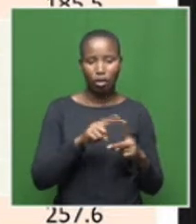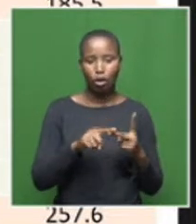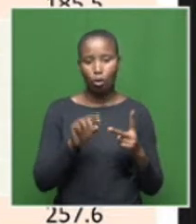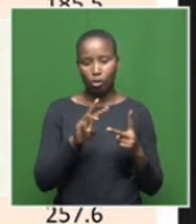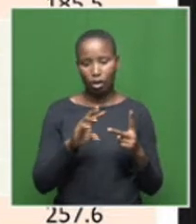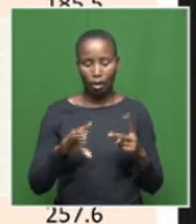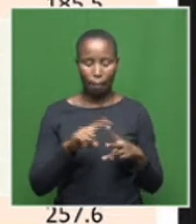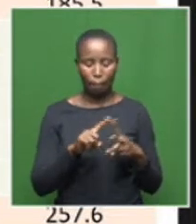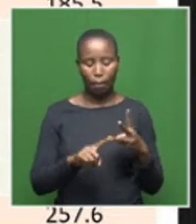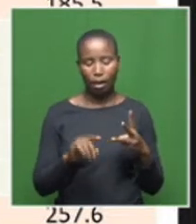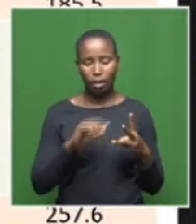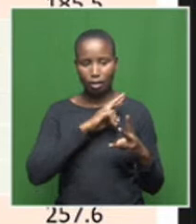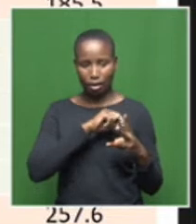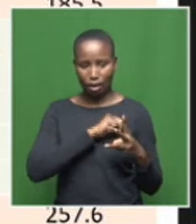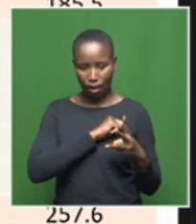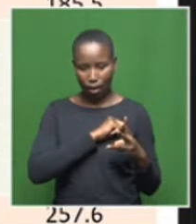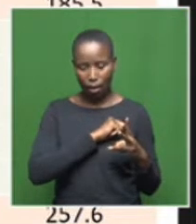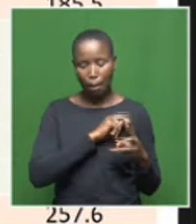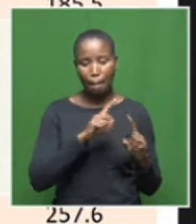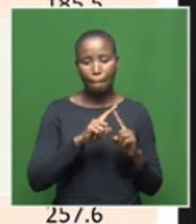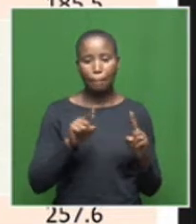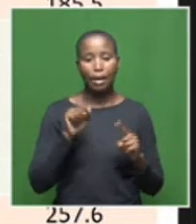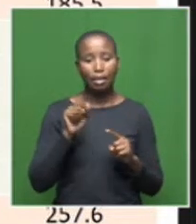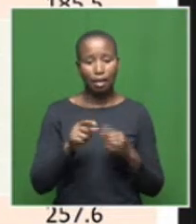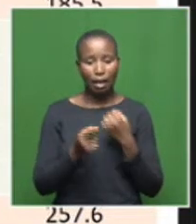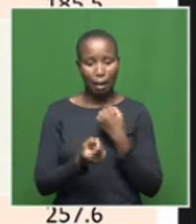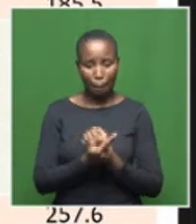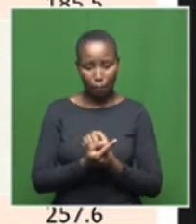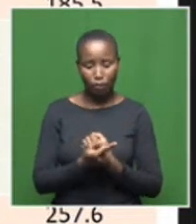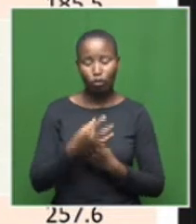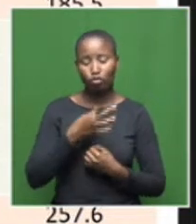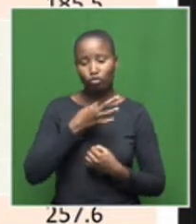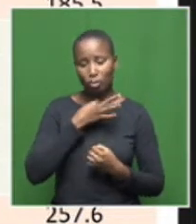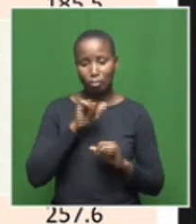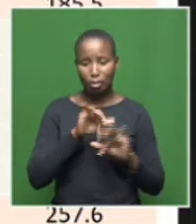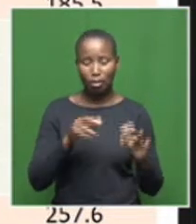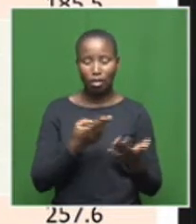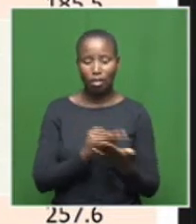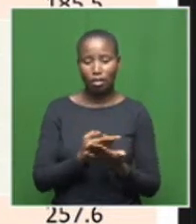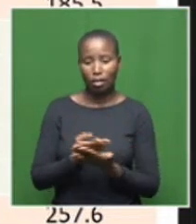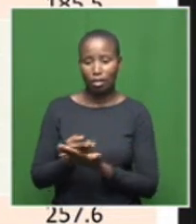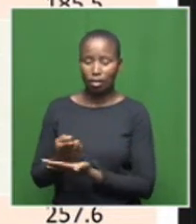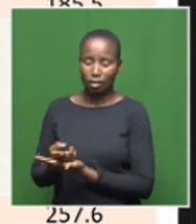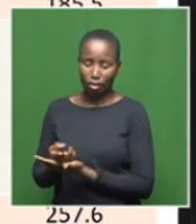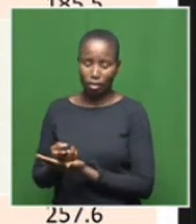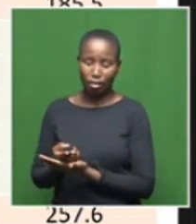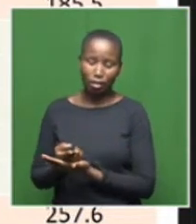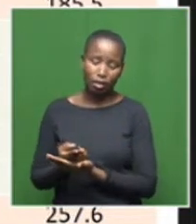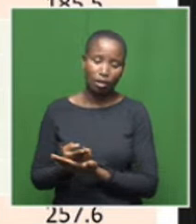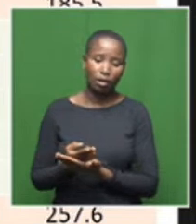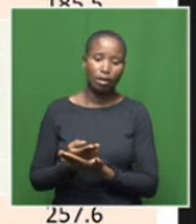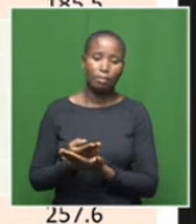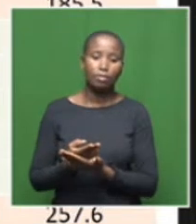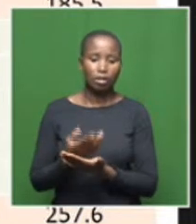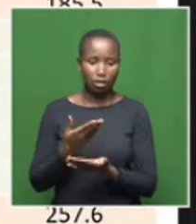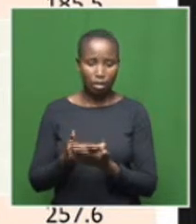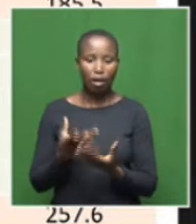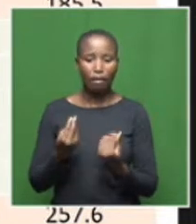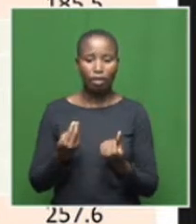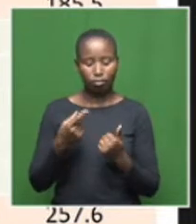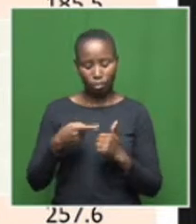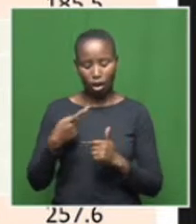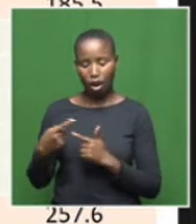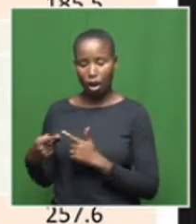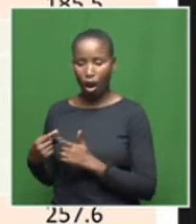KZN. However, the incidence risk of admissions was, once you take into account the population